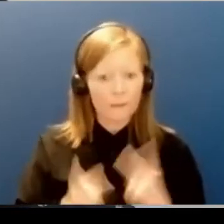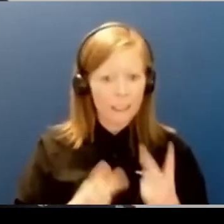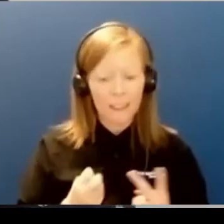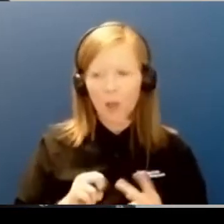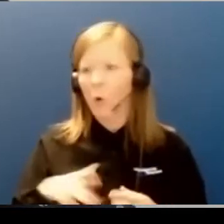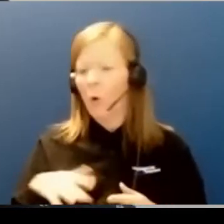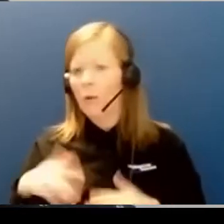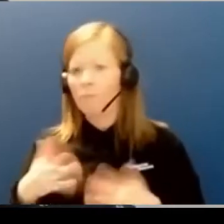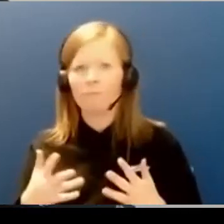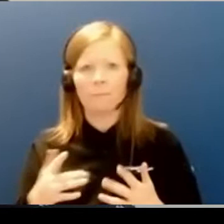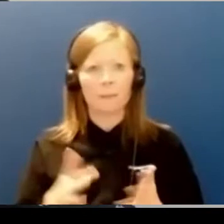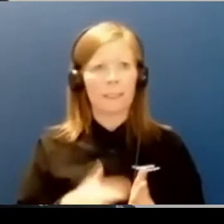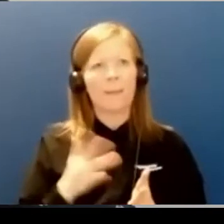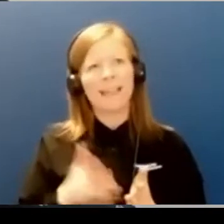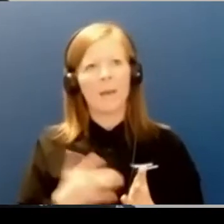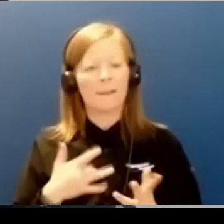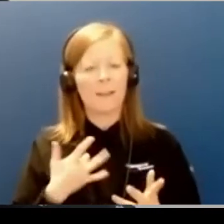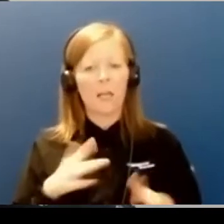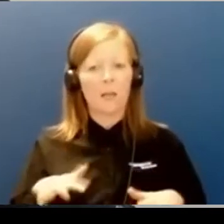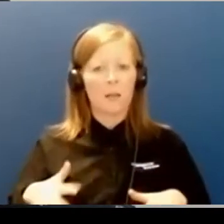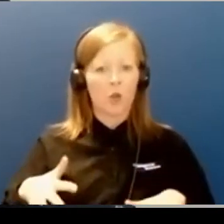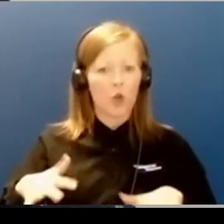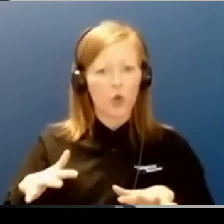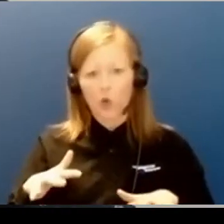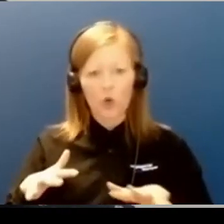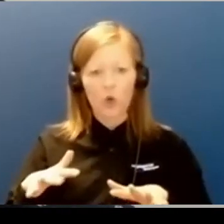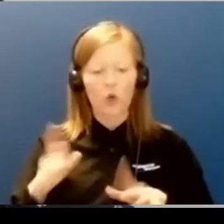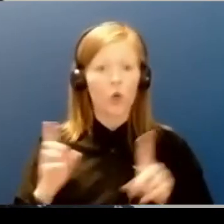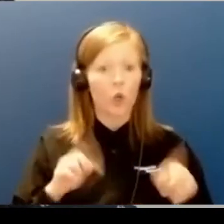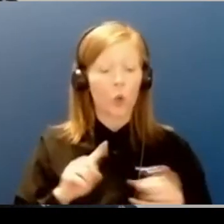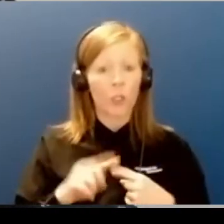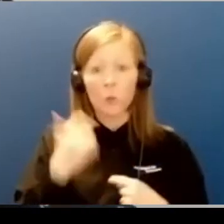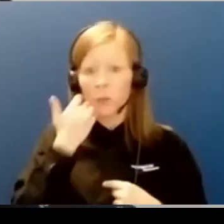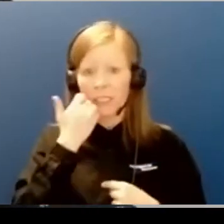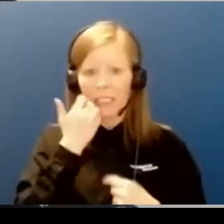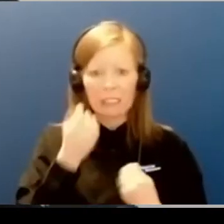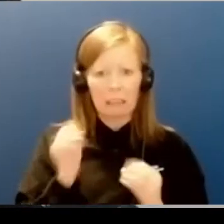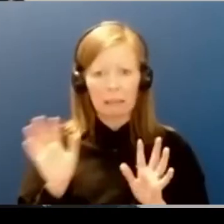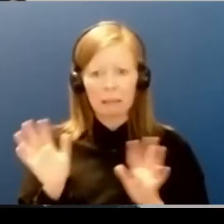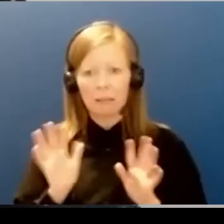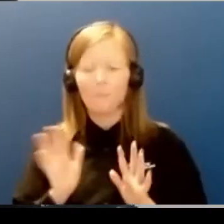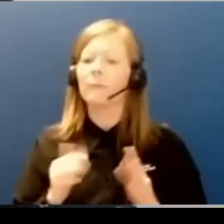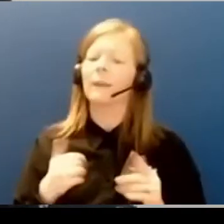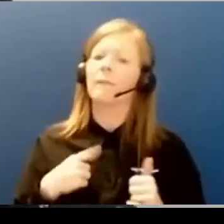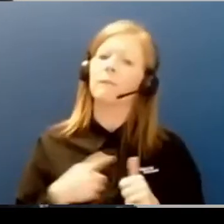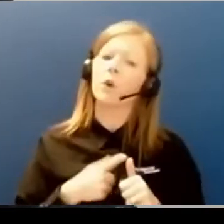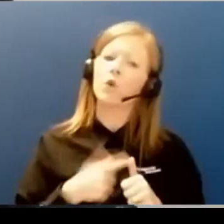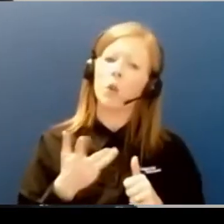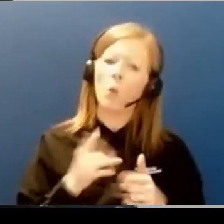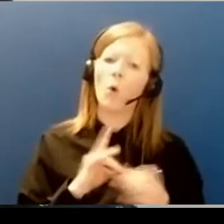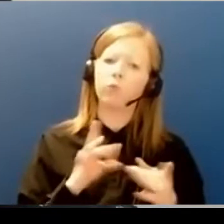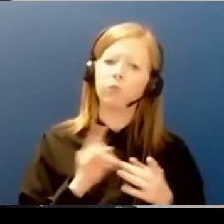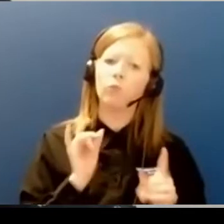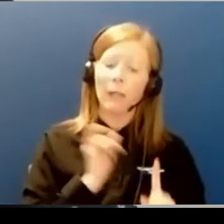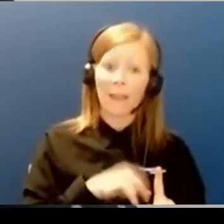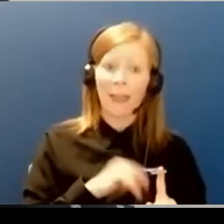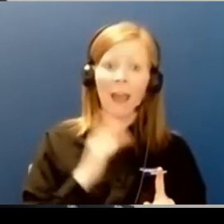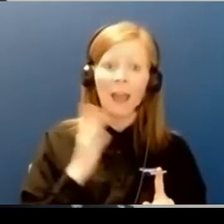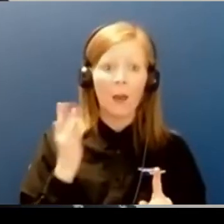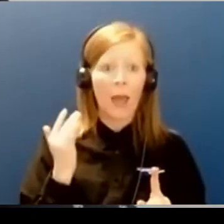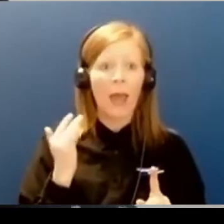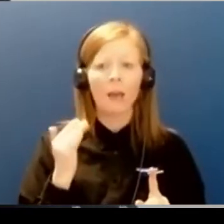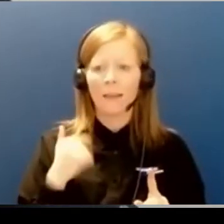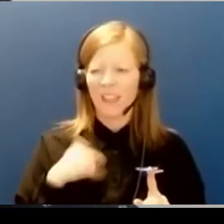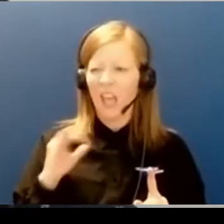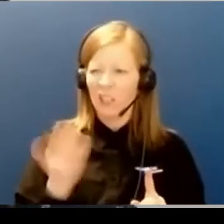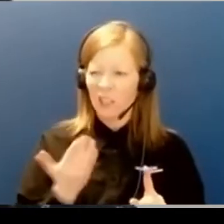do feel they get a little nervous about going to their dental appointments. And I wanted to talk first about that because that seems